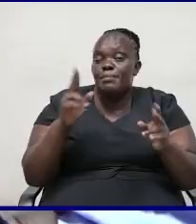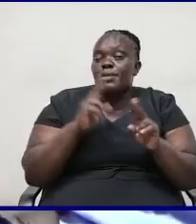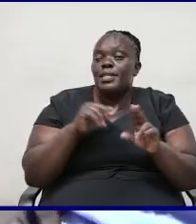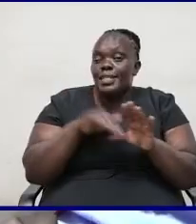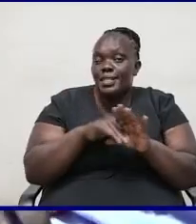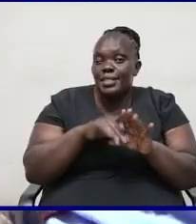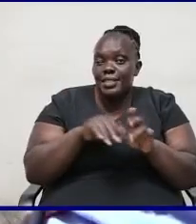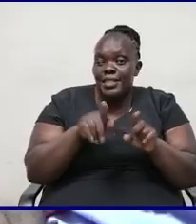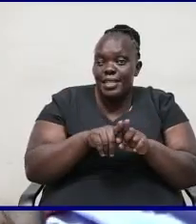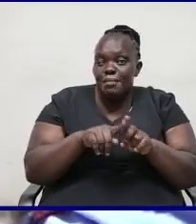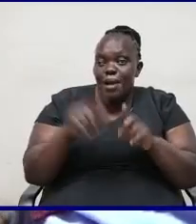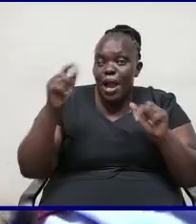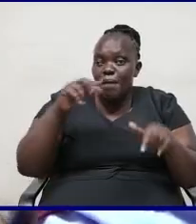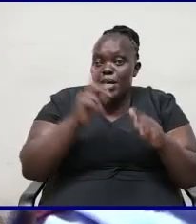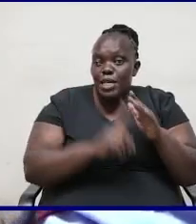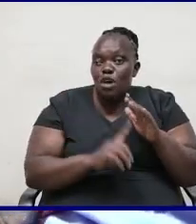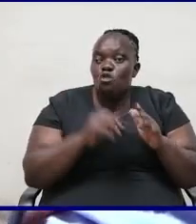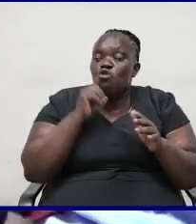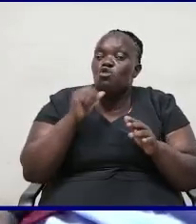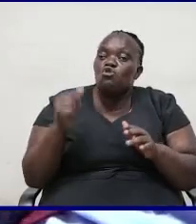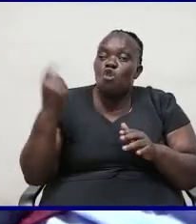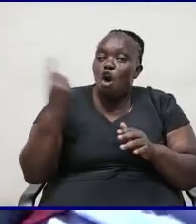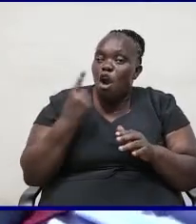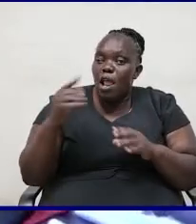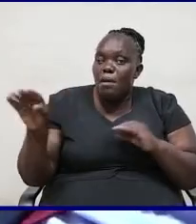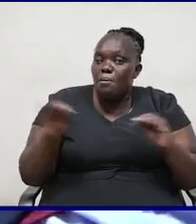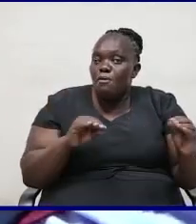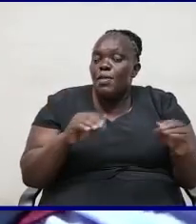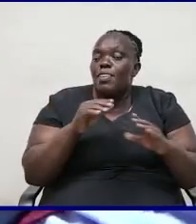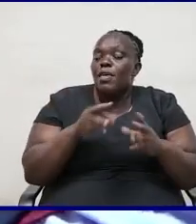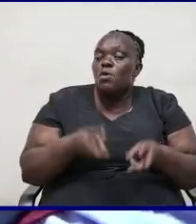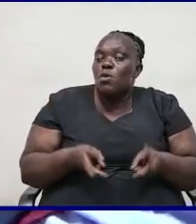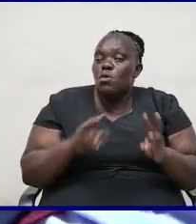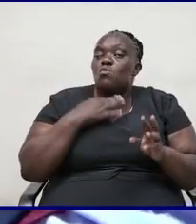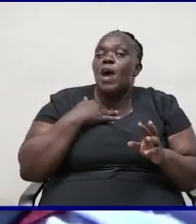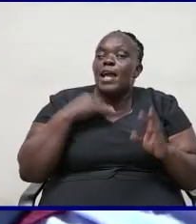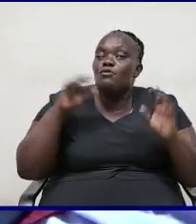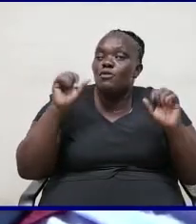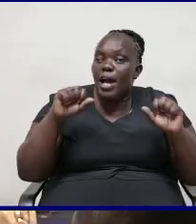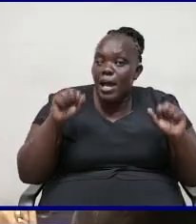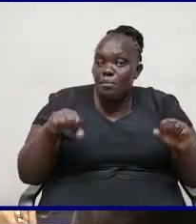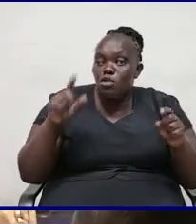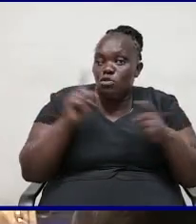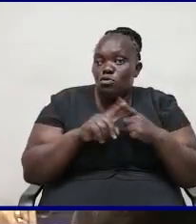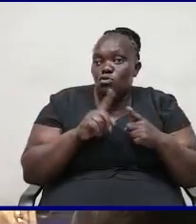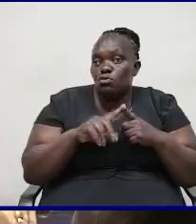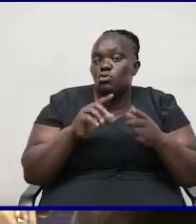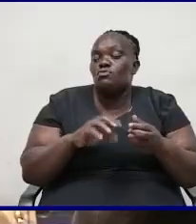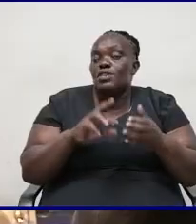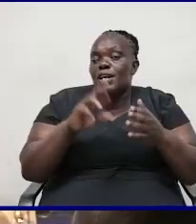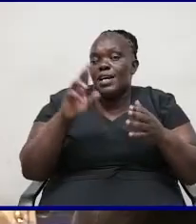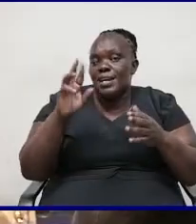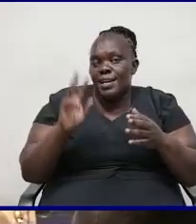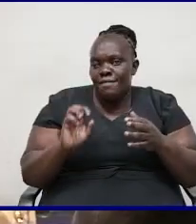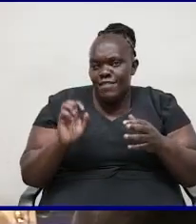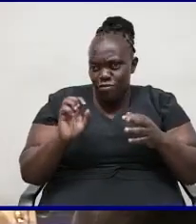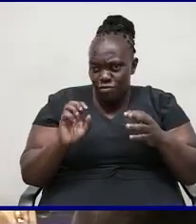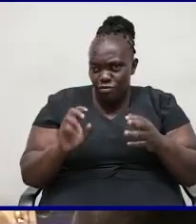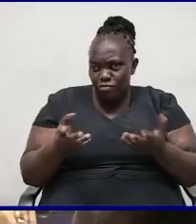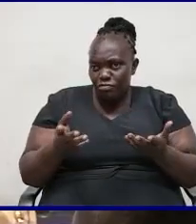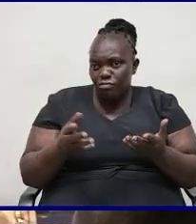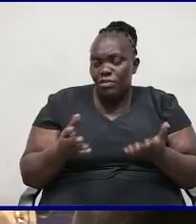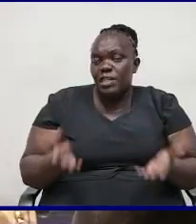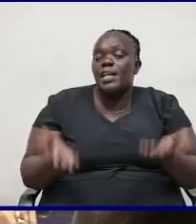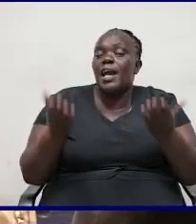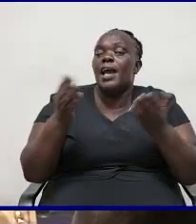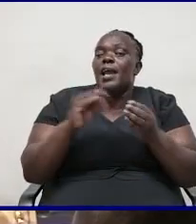that it was slightly coming down. It was not really moving on the way we required. So first of all, we were able to review the curriculum, which we were able to